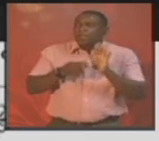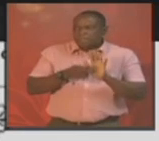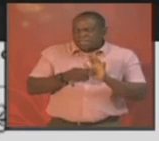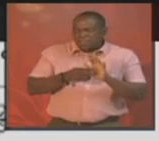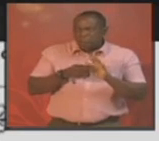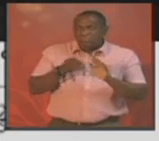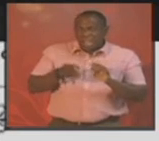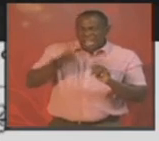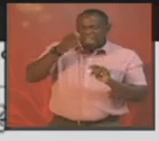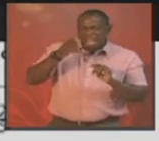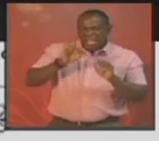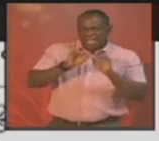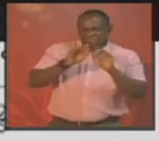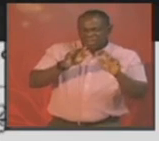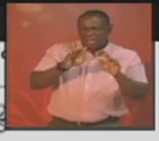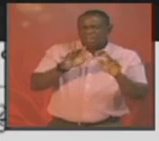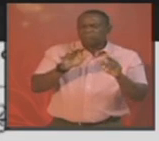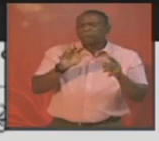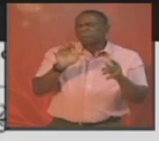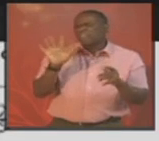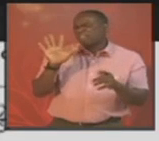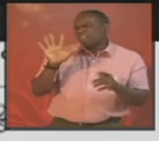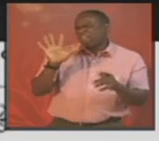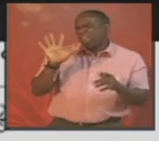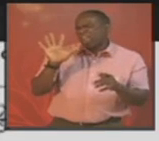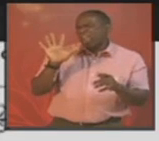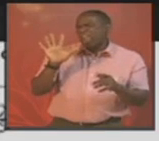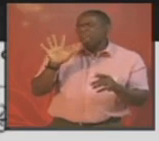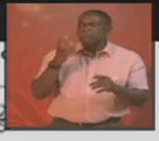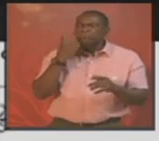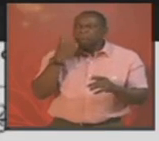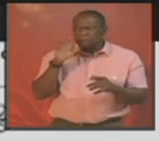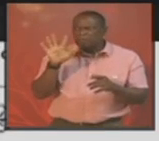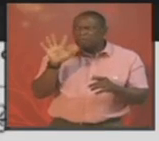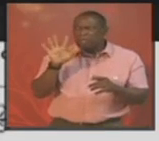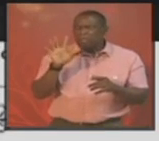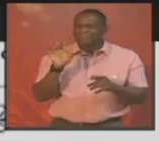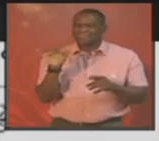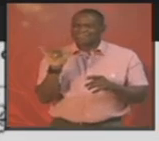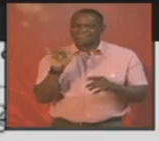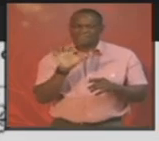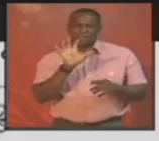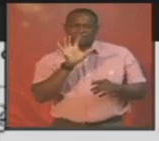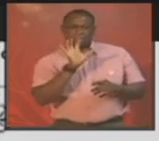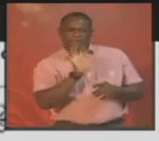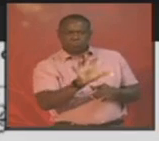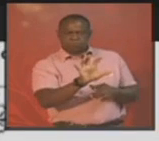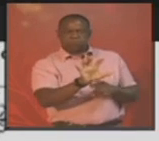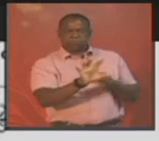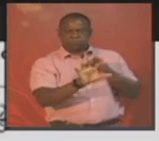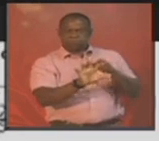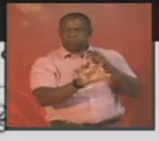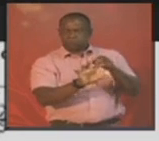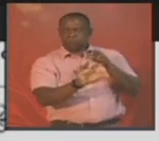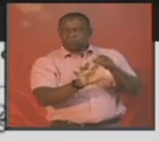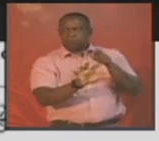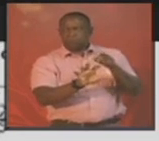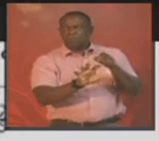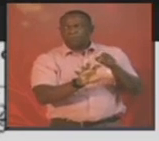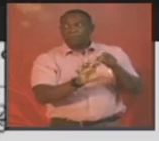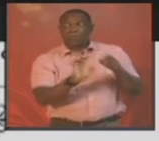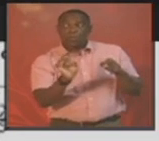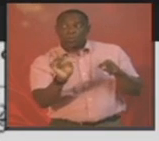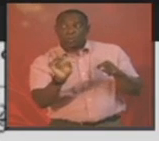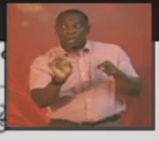this represents, and that the cases seem to be concentrated to some extent, mostly in